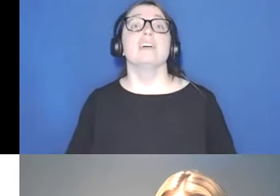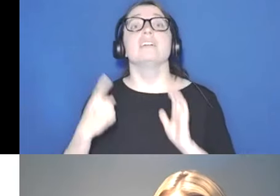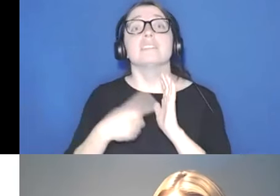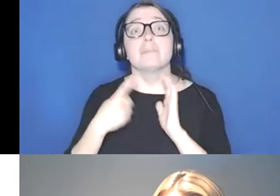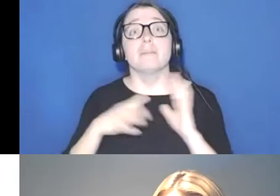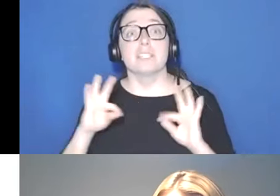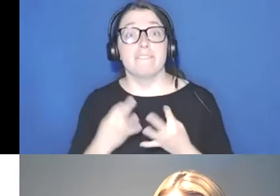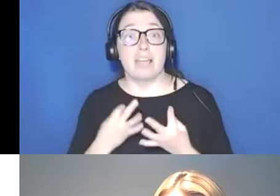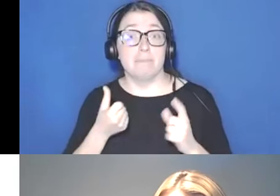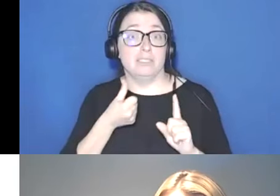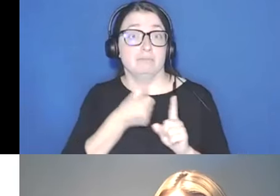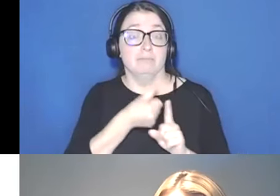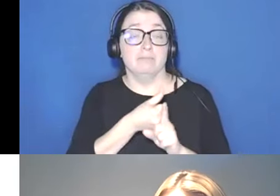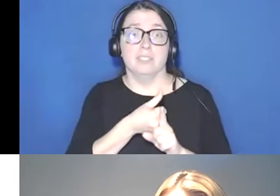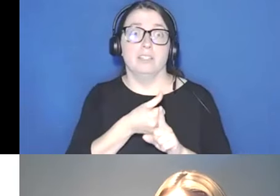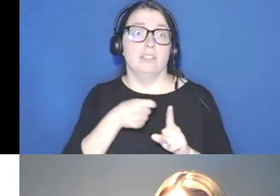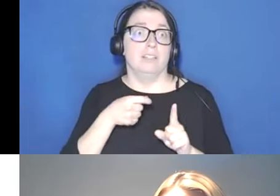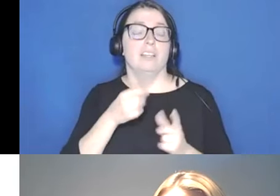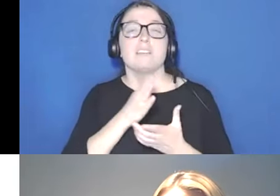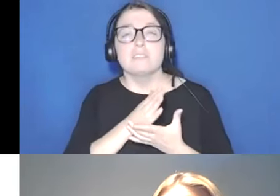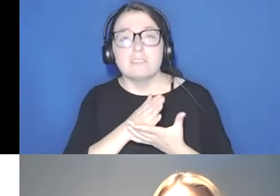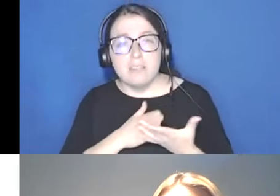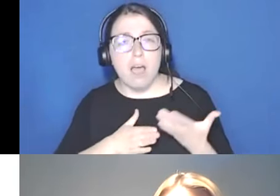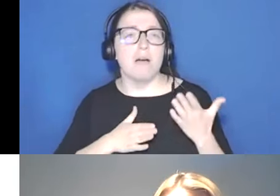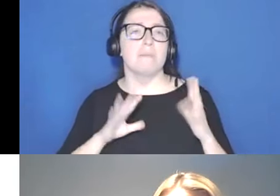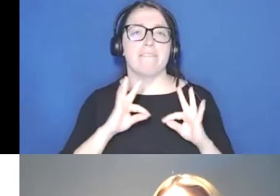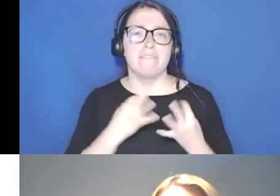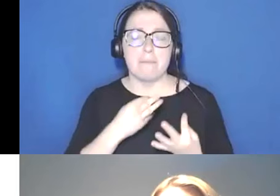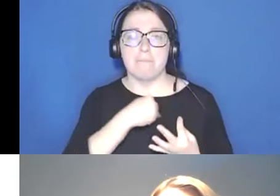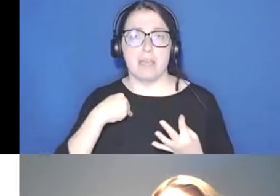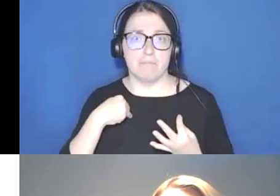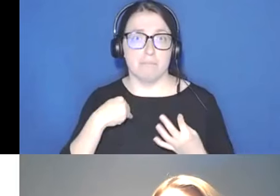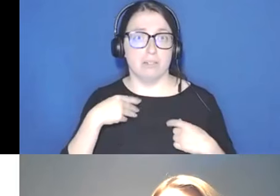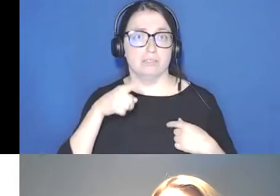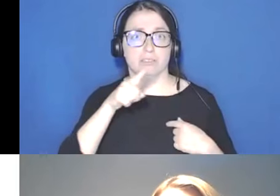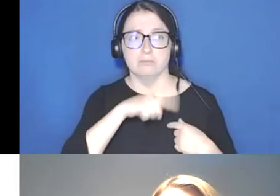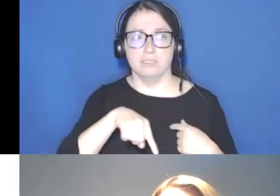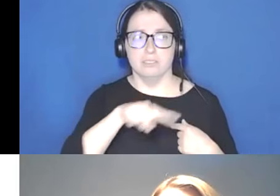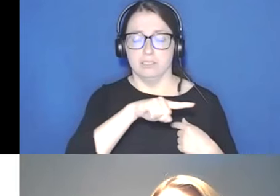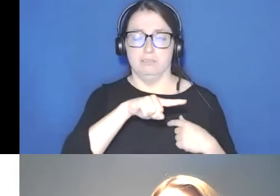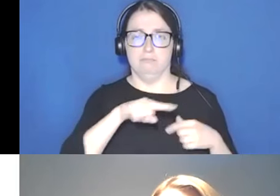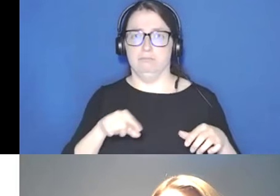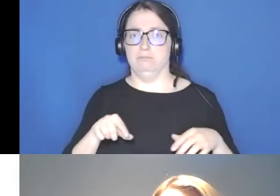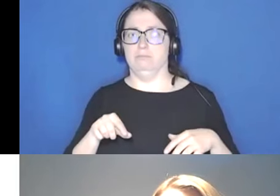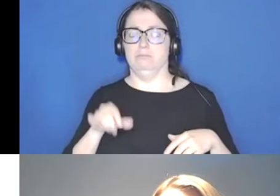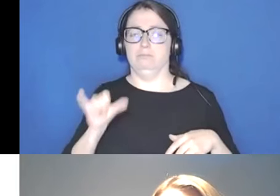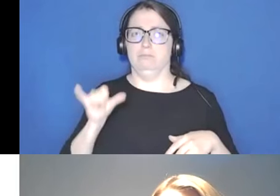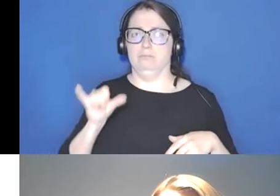hard for certain family members to actually realize that there's something else